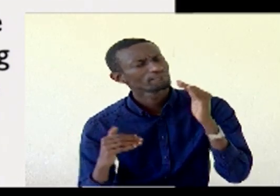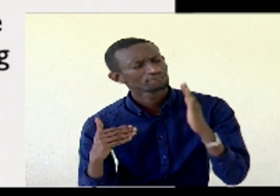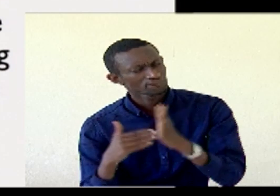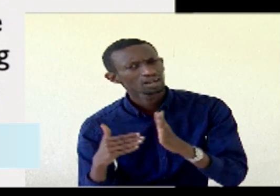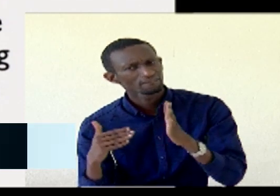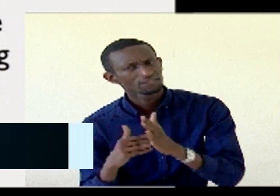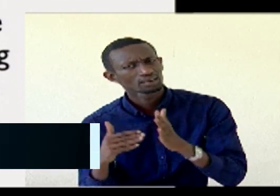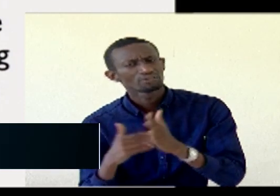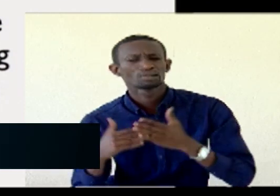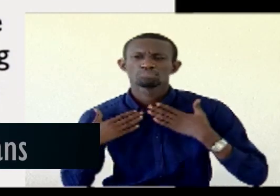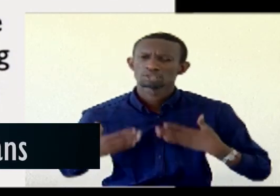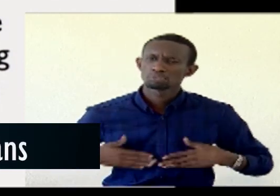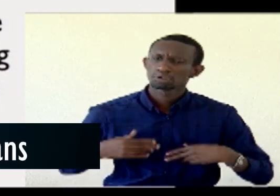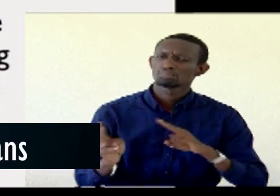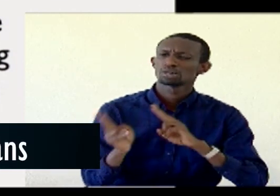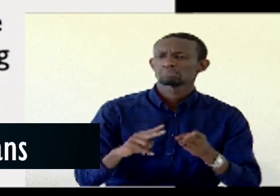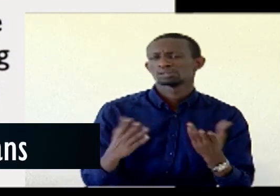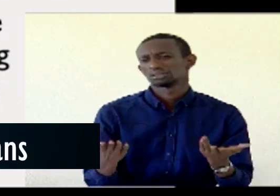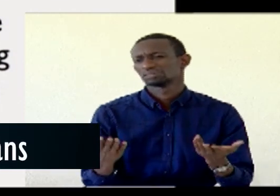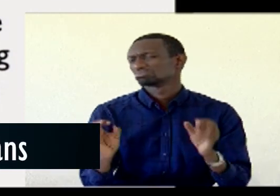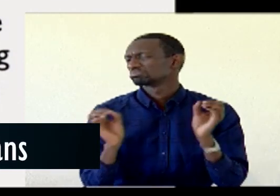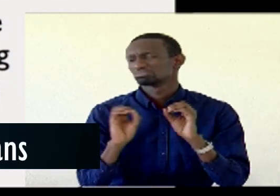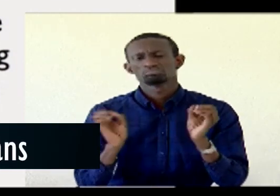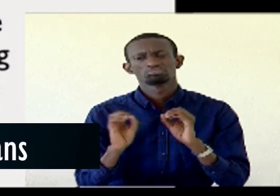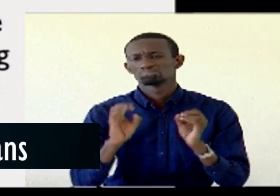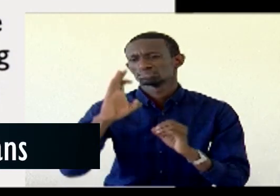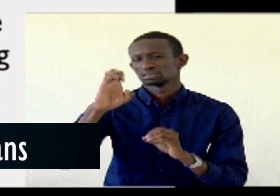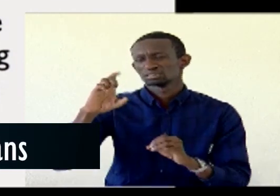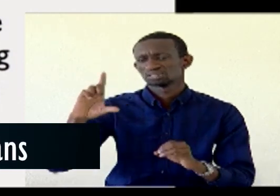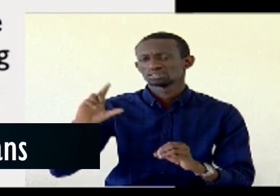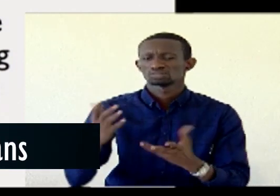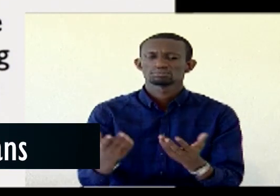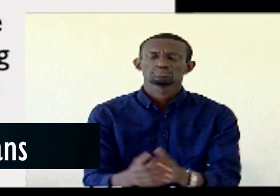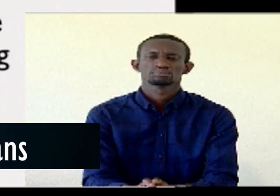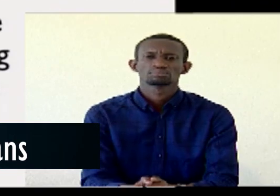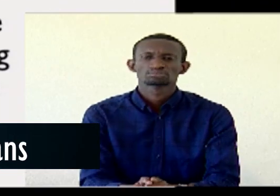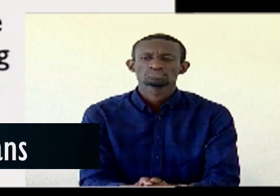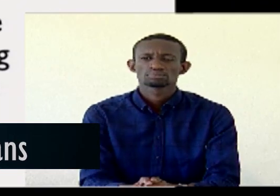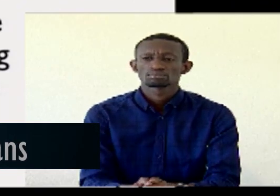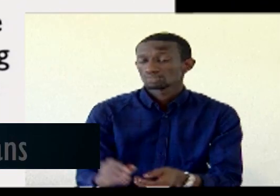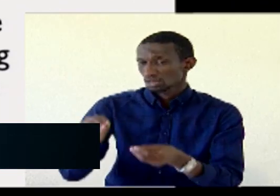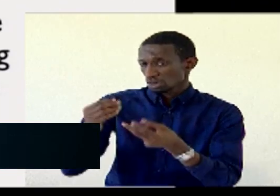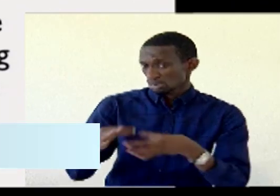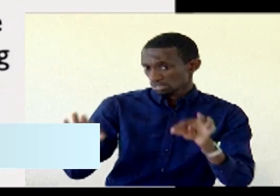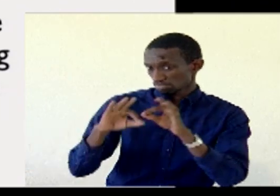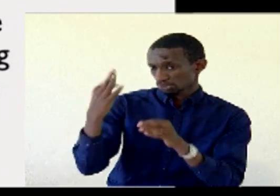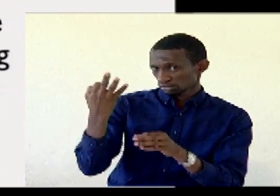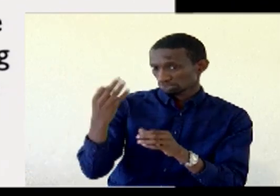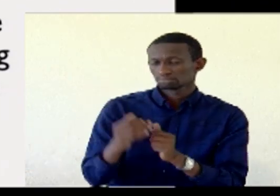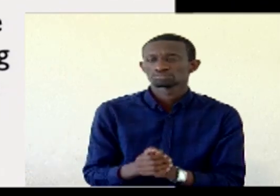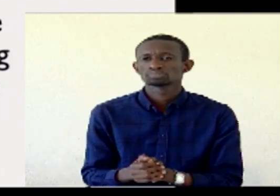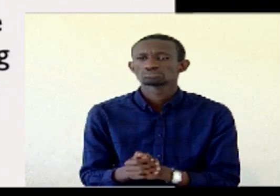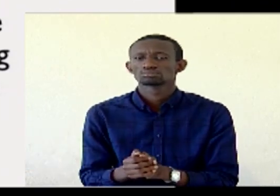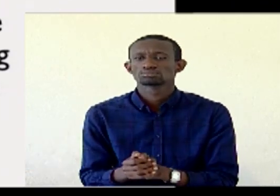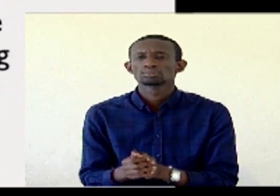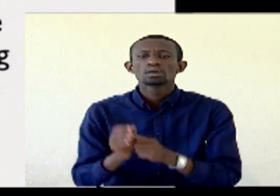normal functioning of the cells. Number 3, makes erythropoietin. That